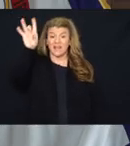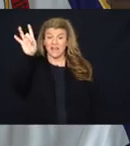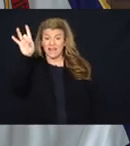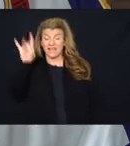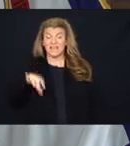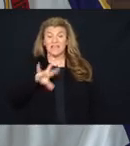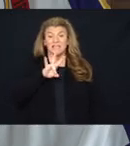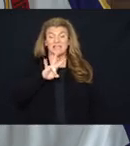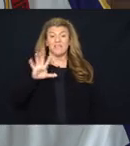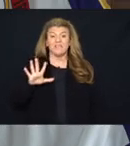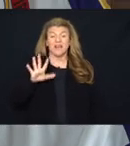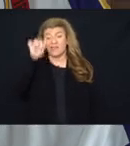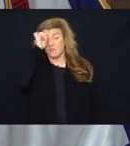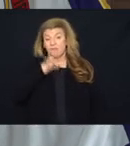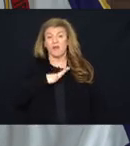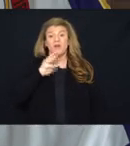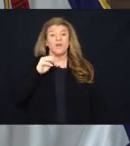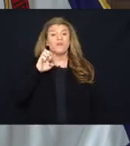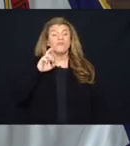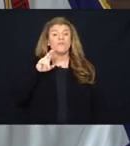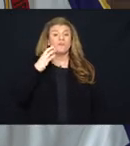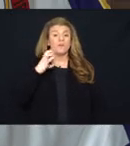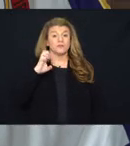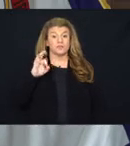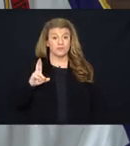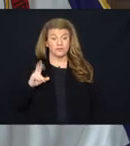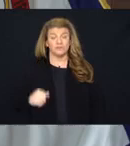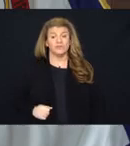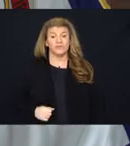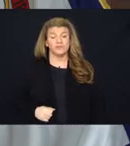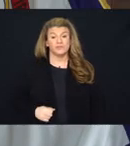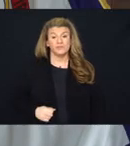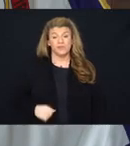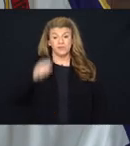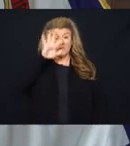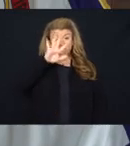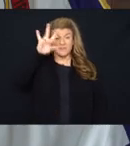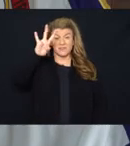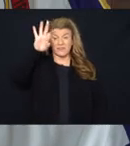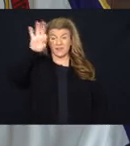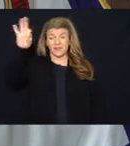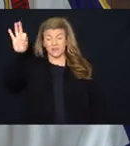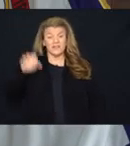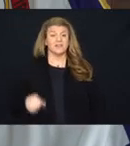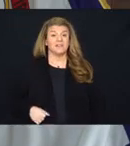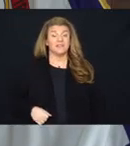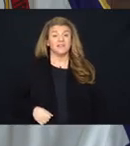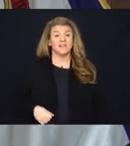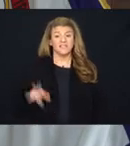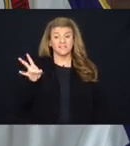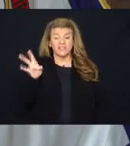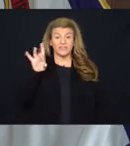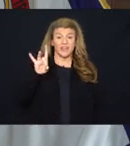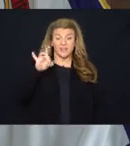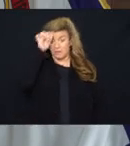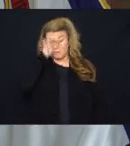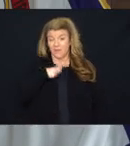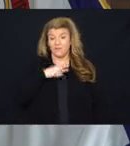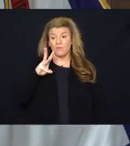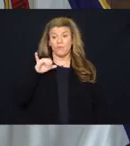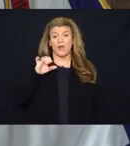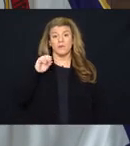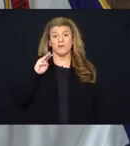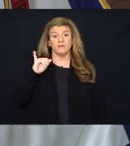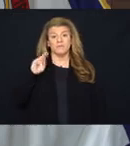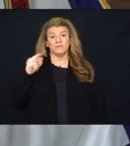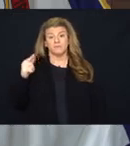death is a 75-year-old male from Mercer County. The 5,799th death, a 78-year-old male from Wyoming